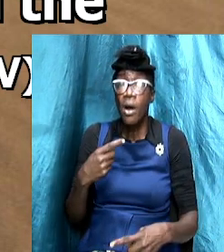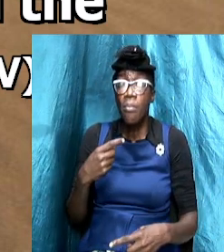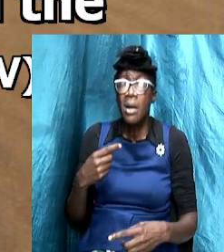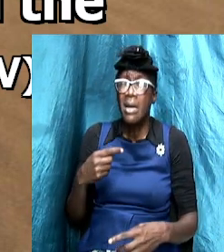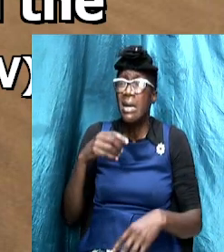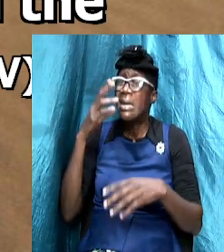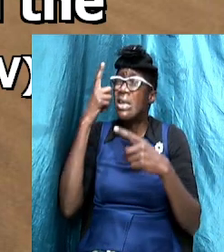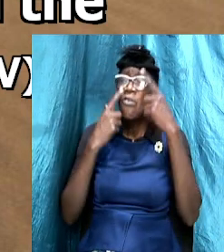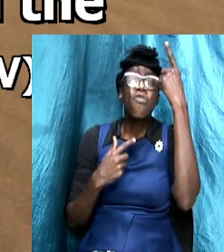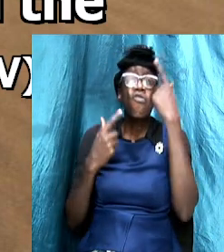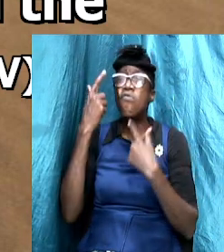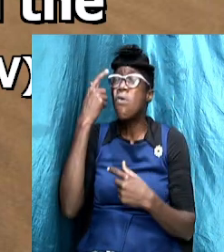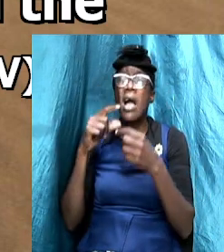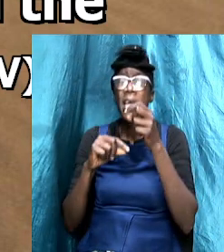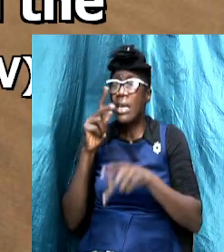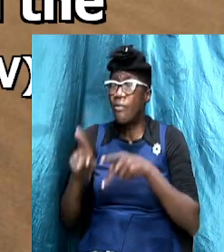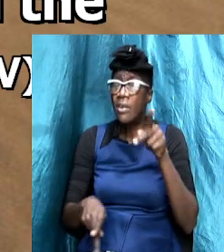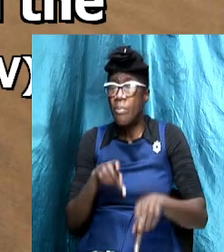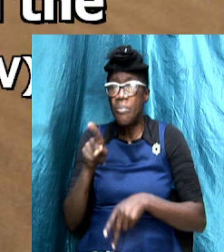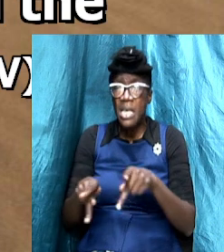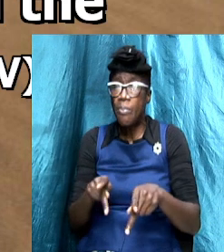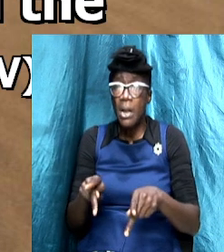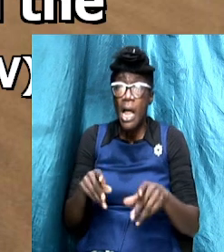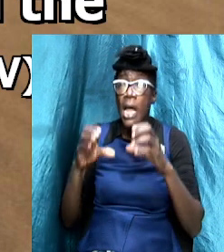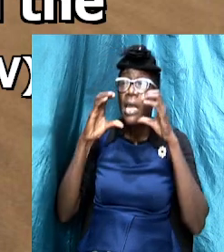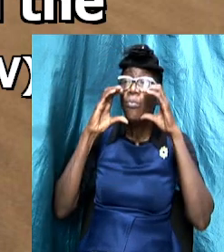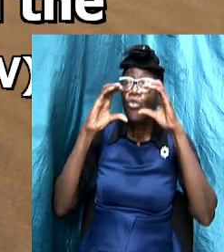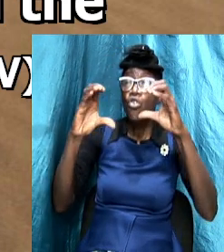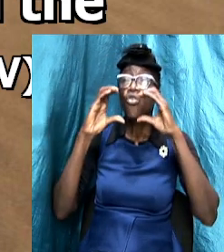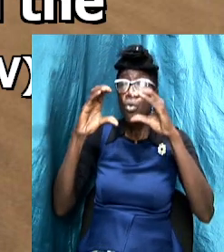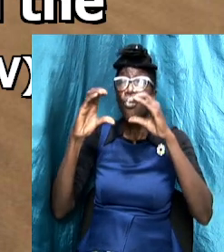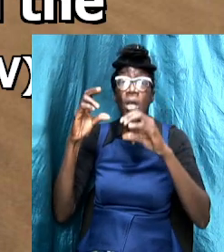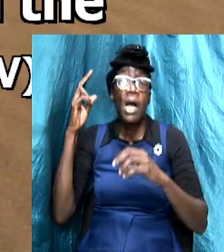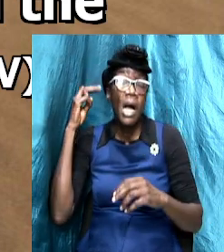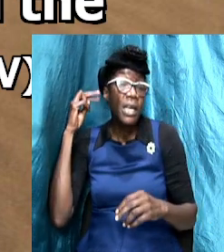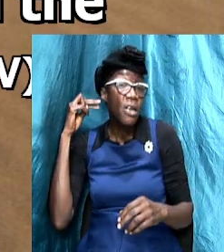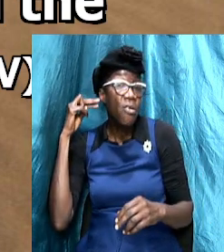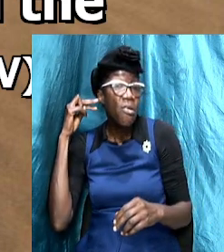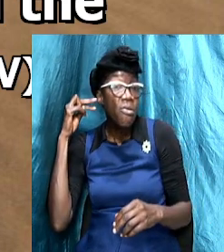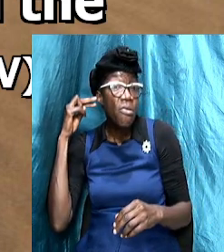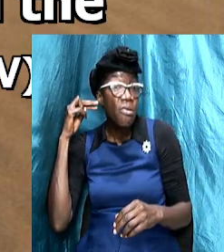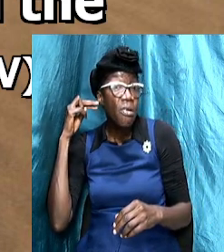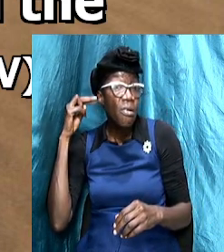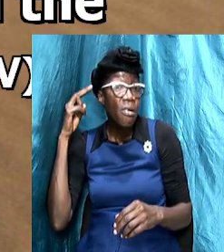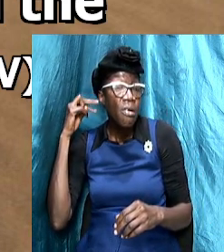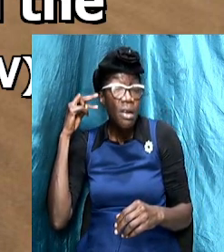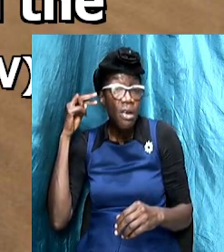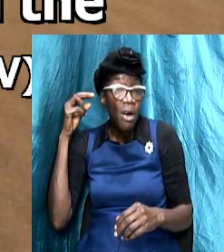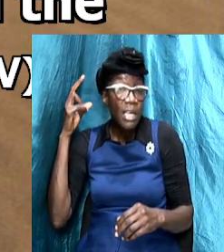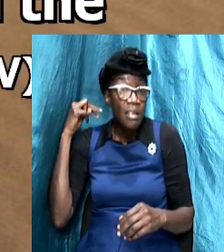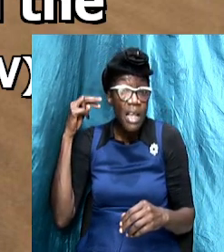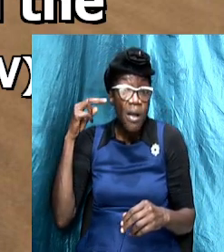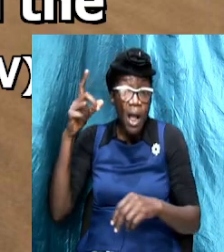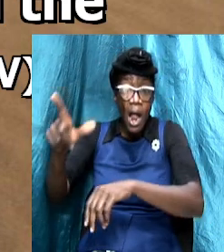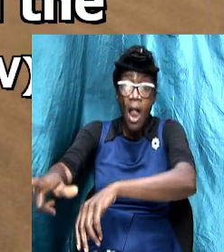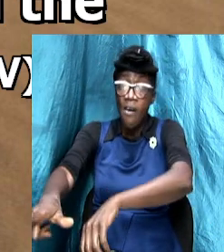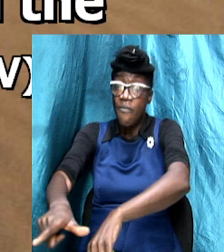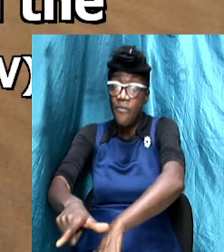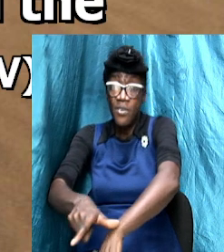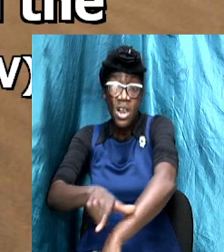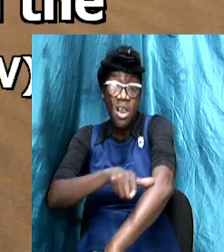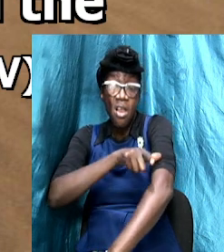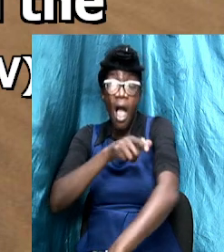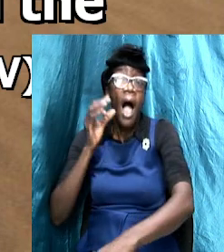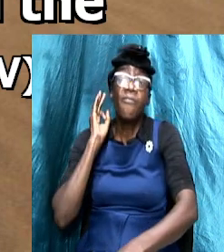shout, and the noise was heard afar off. Now let me tell you what strike me about this particular